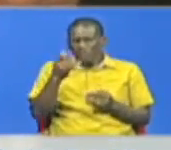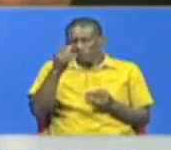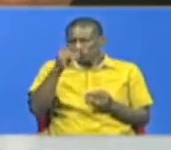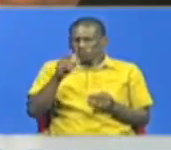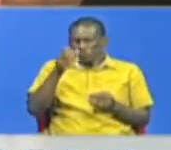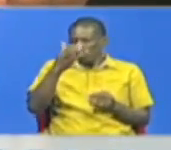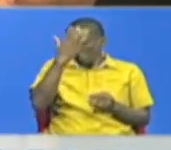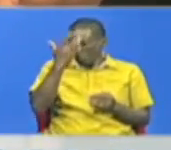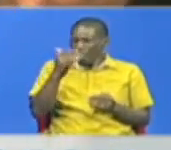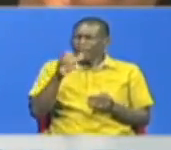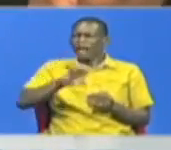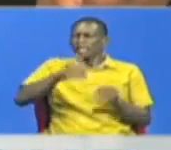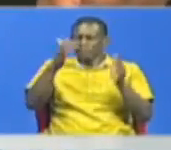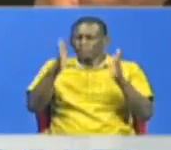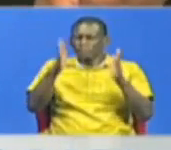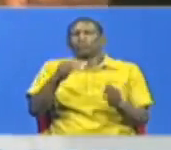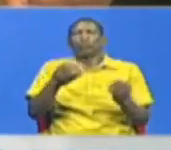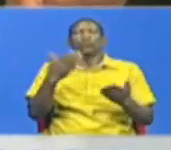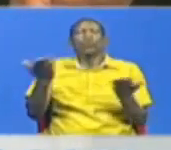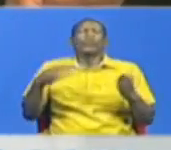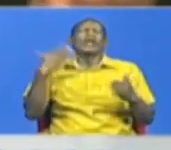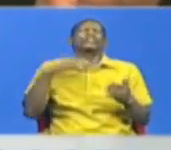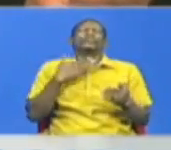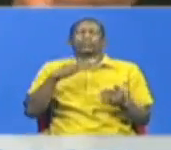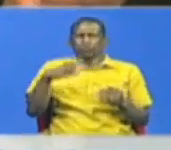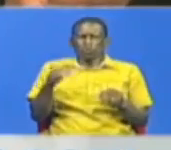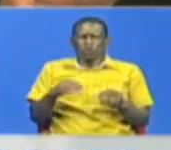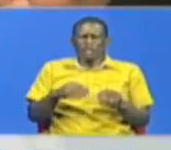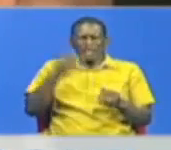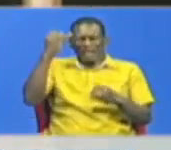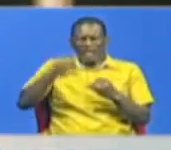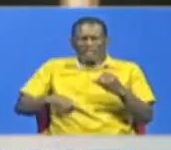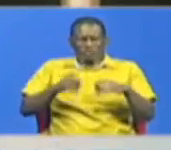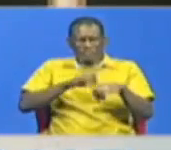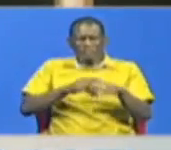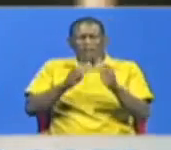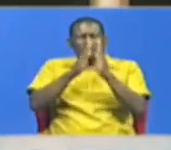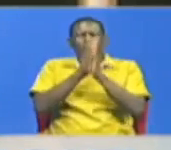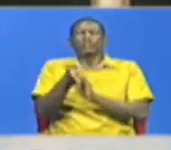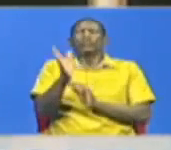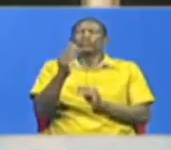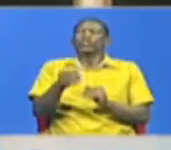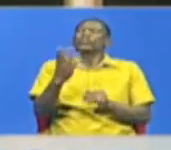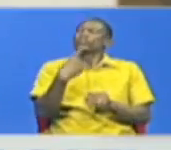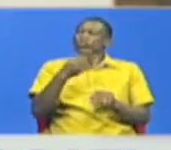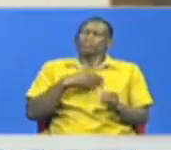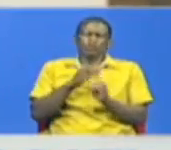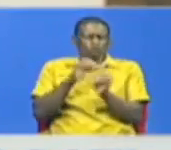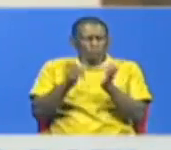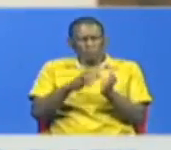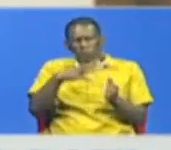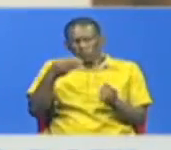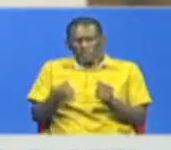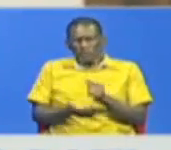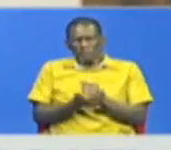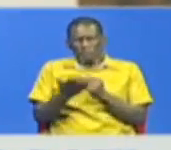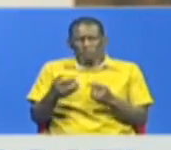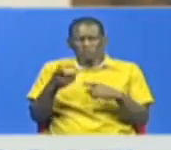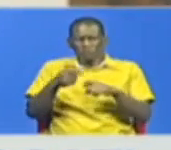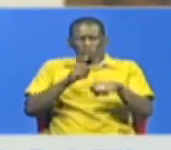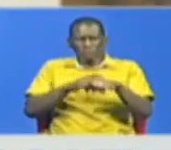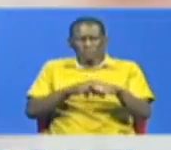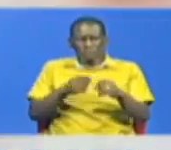somebody else to go where I don't know to go? Mwishowe nikaomba, Mungu akaniambia no problem, enda huko nitakusaidia. Since his